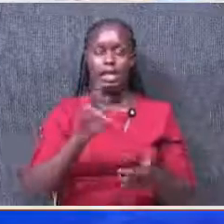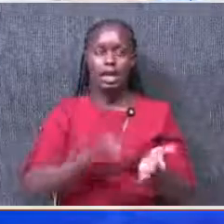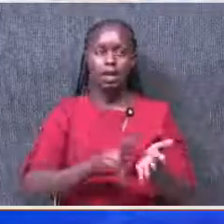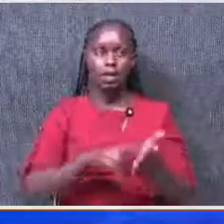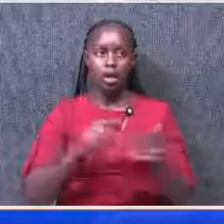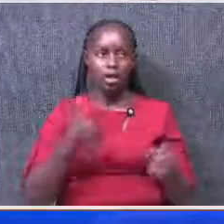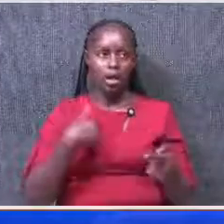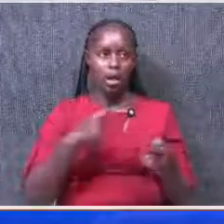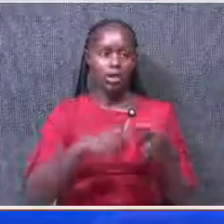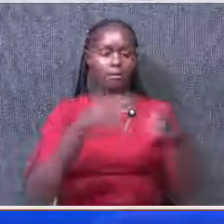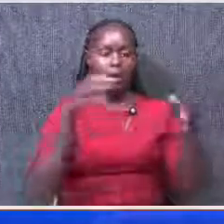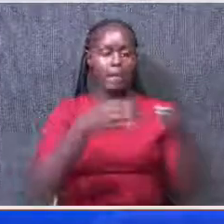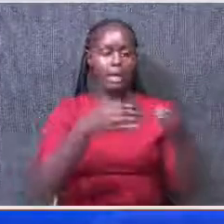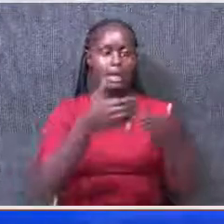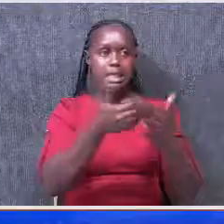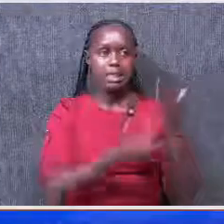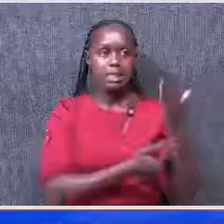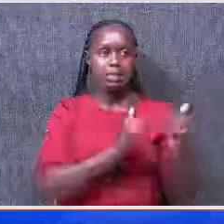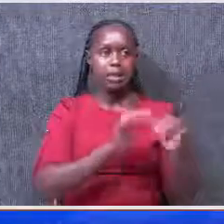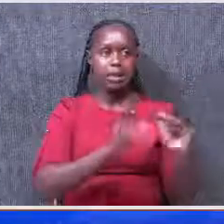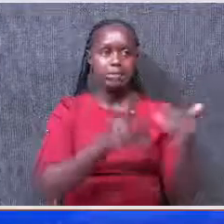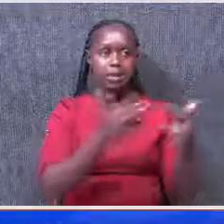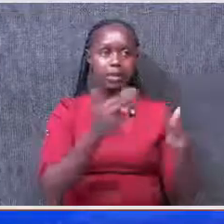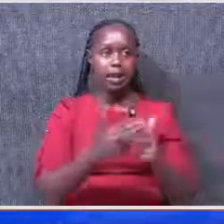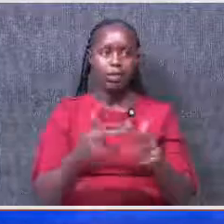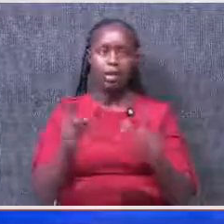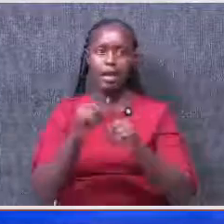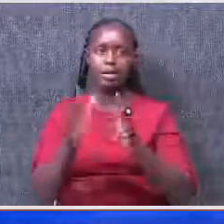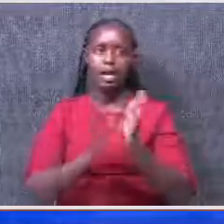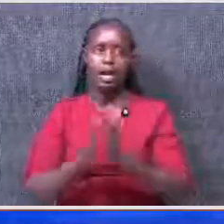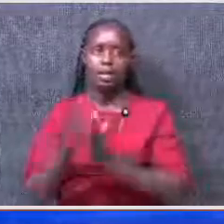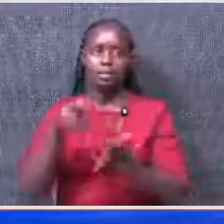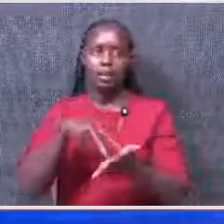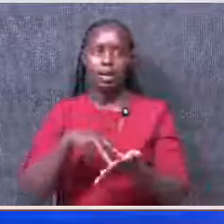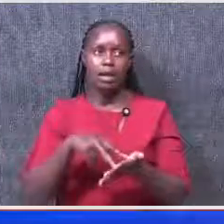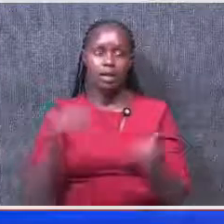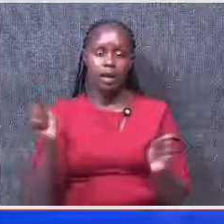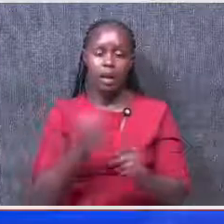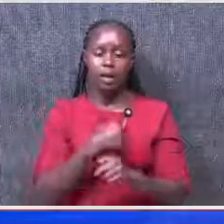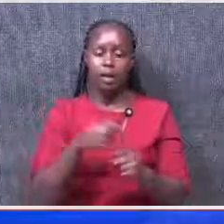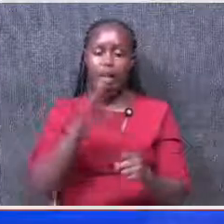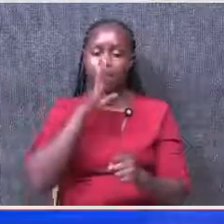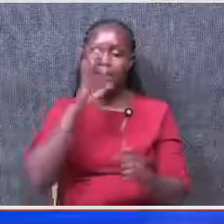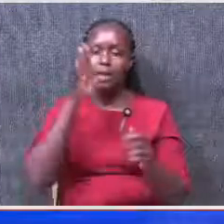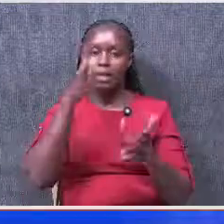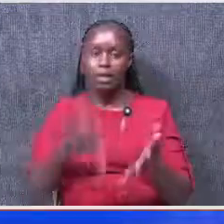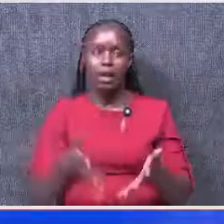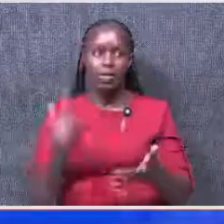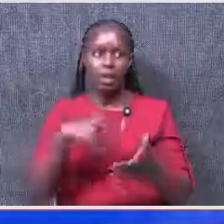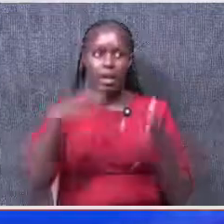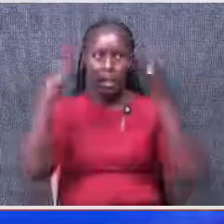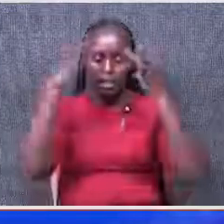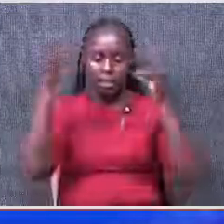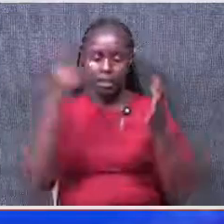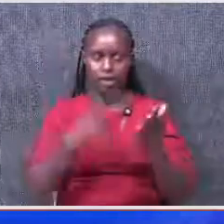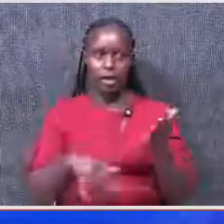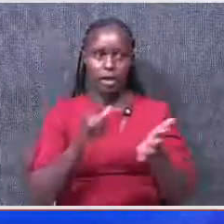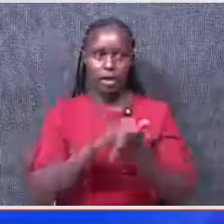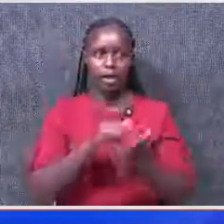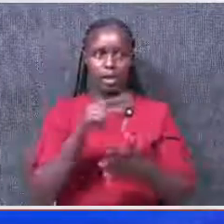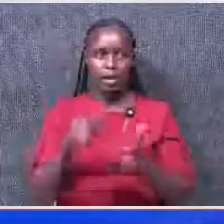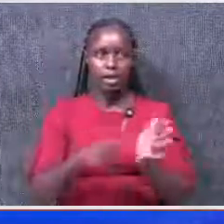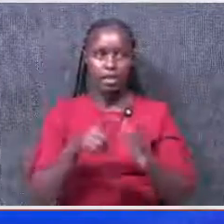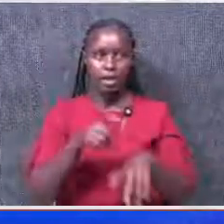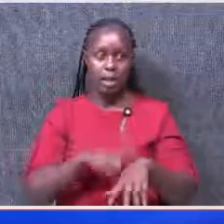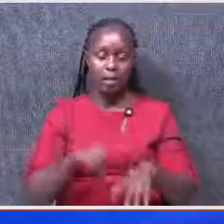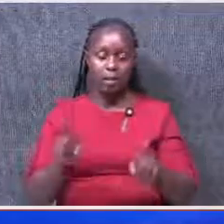have a party list that is there. Even our name as aspirant, we cannot be seen there. So we are deciding this time,